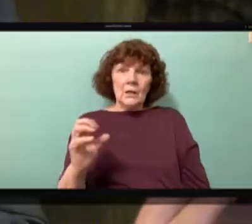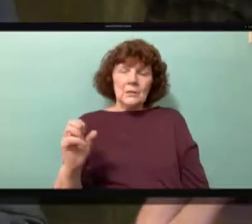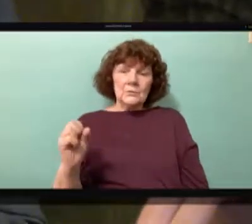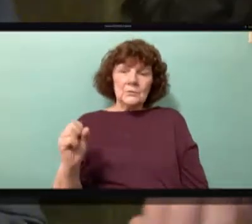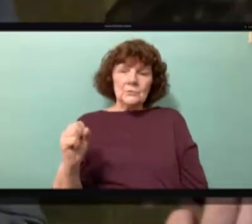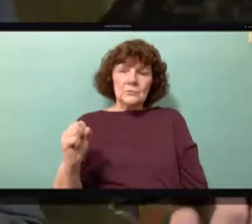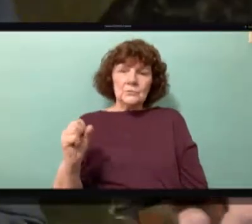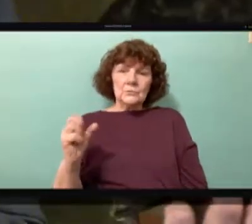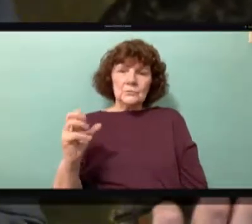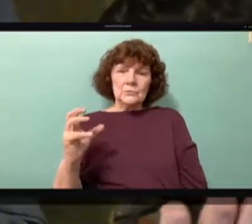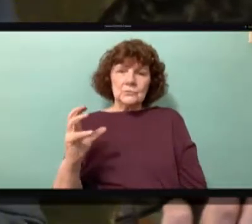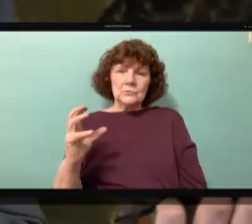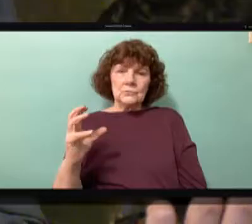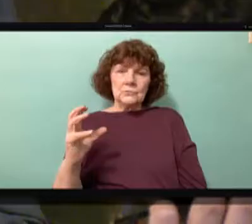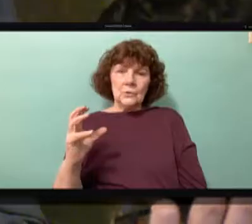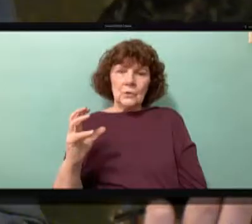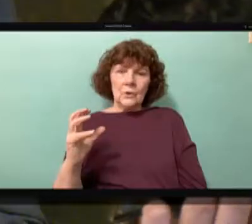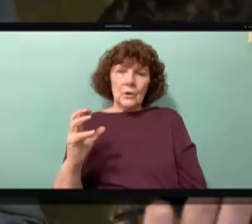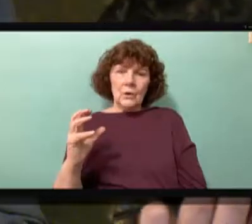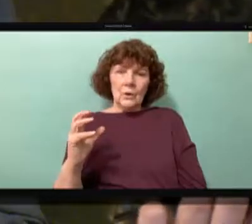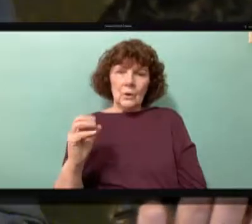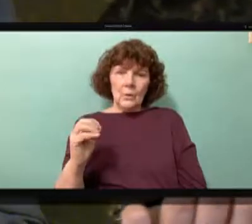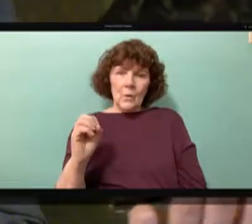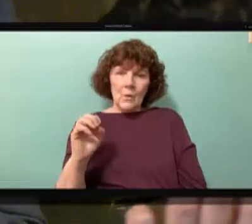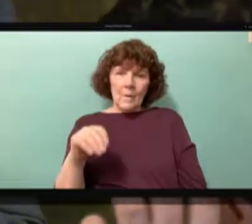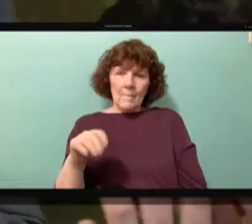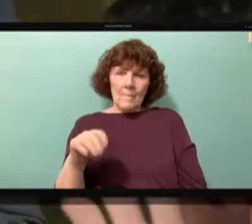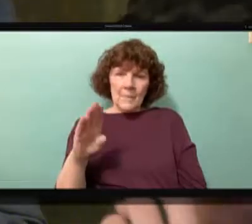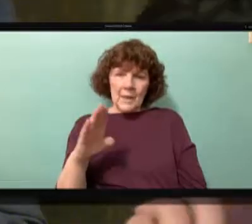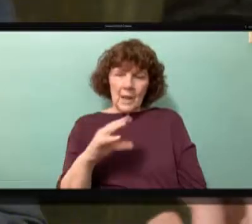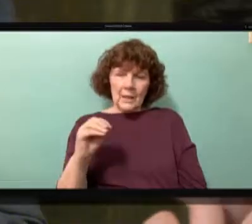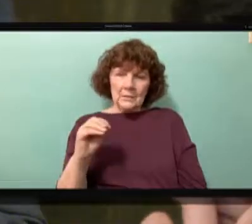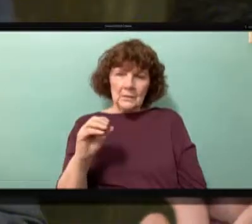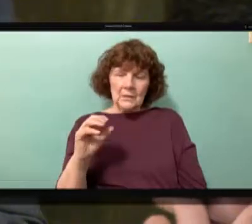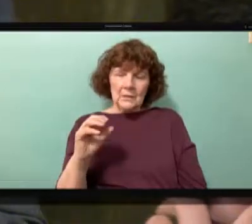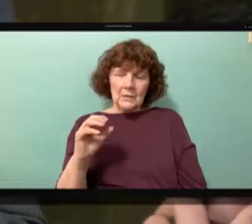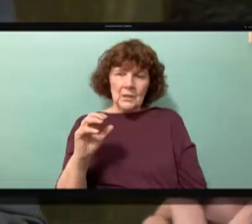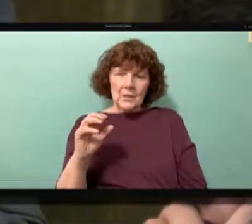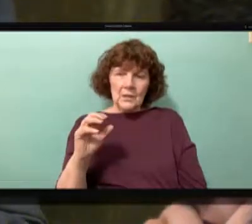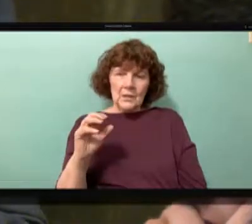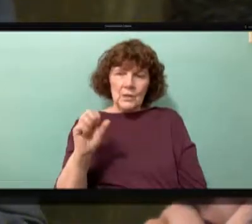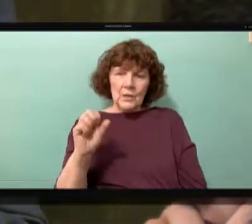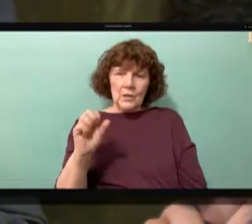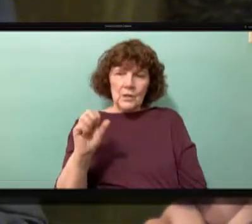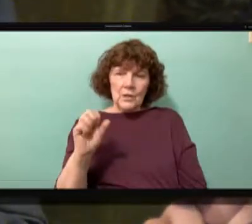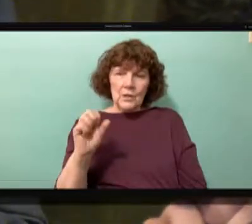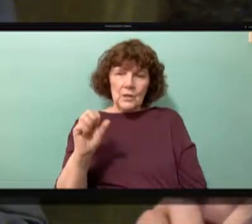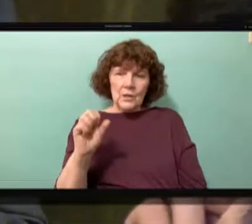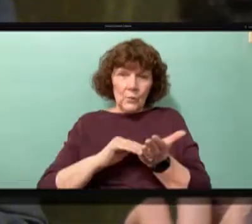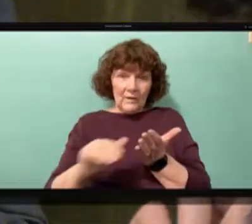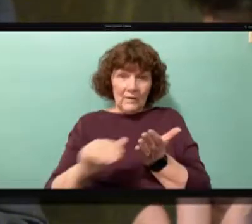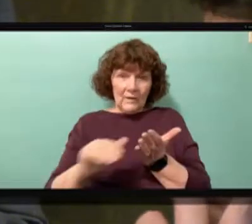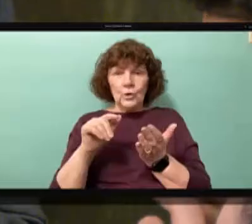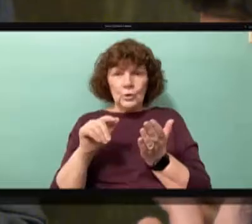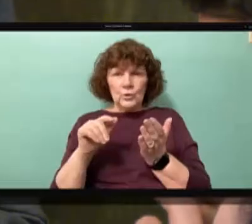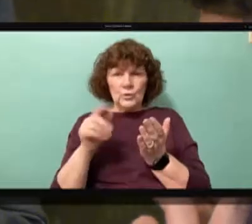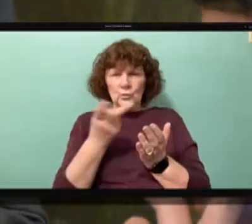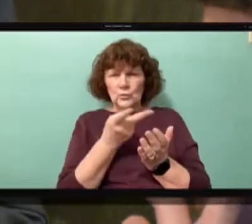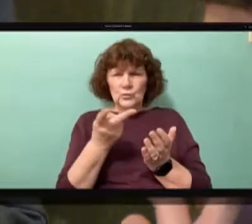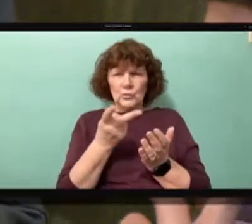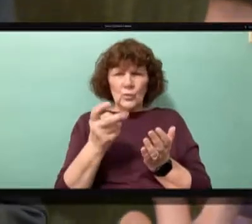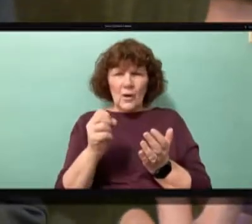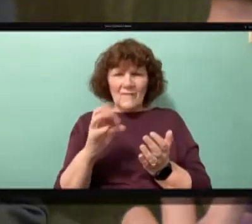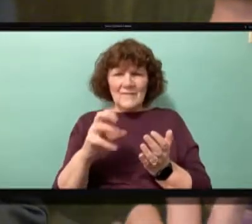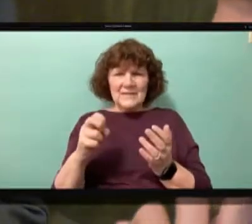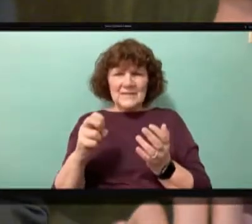OMB and the solicitor's office sign off on the waivers. Do you sit down together and work on that together, like review